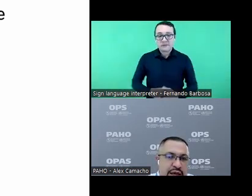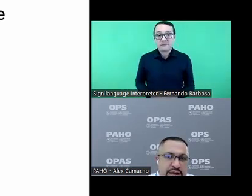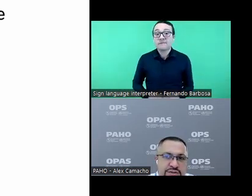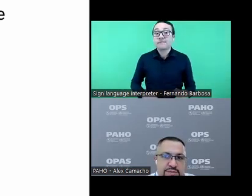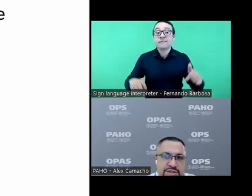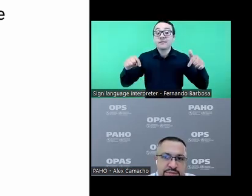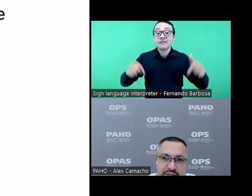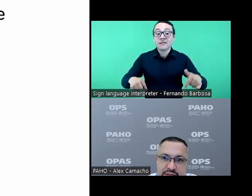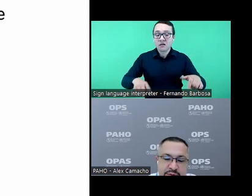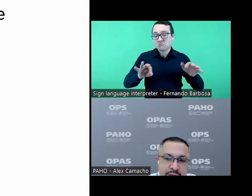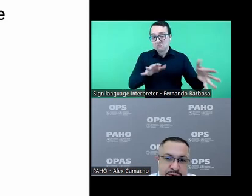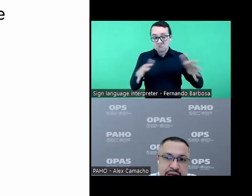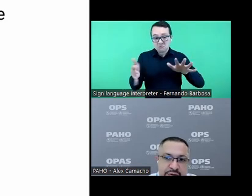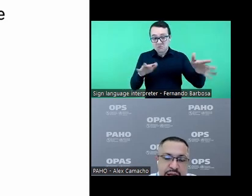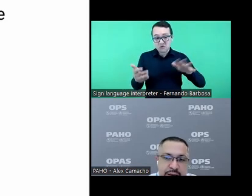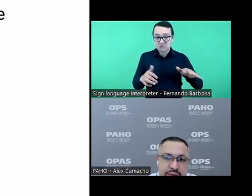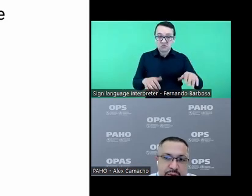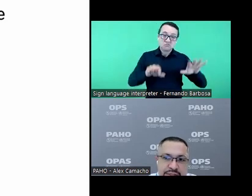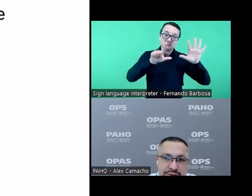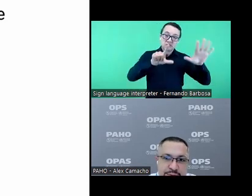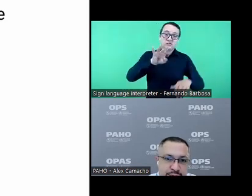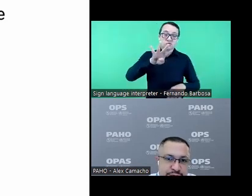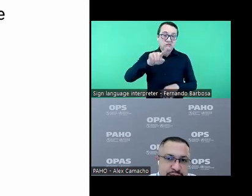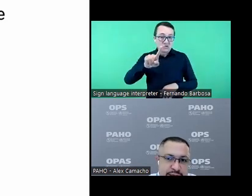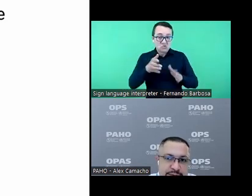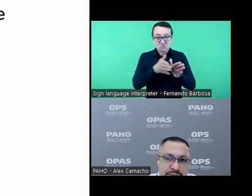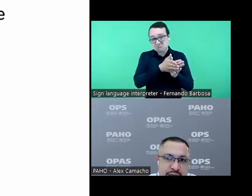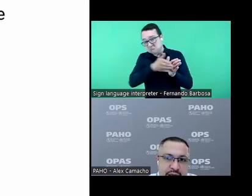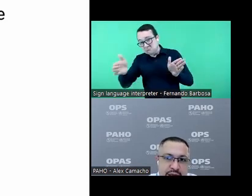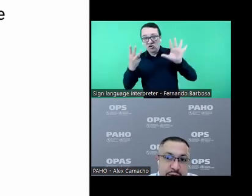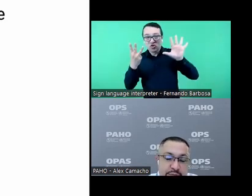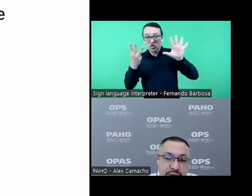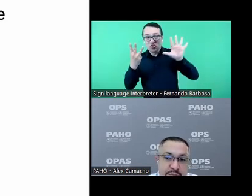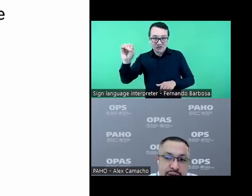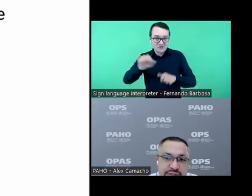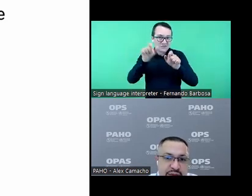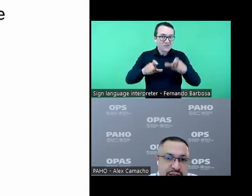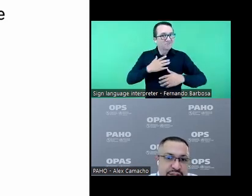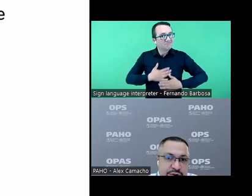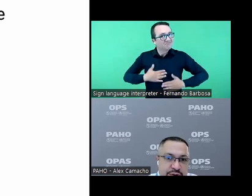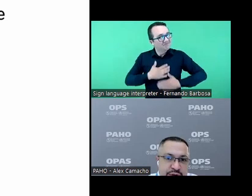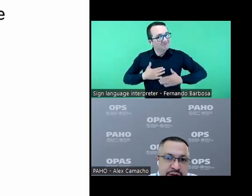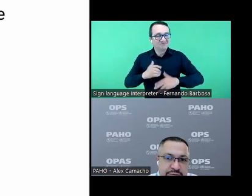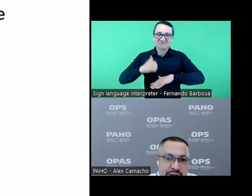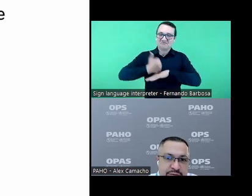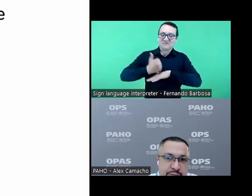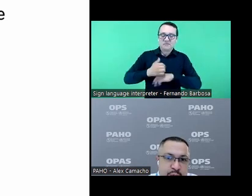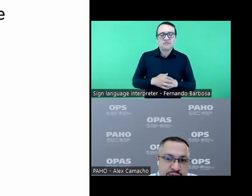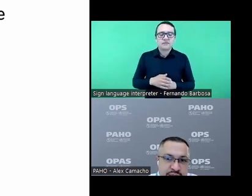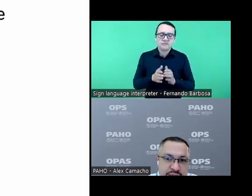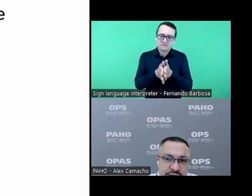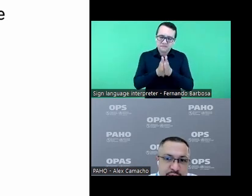the 800 participants, and we are really, really pleased to see this. So please respect each other and refrain